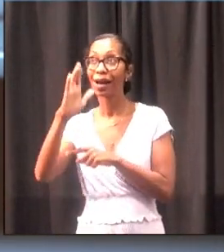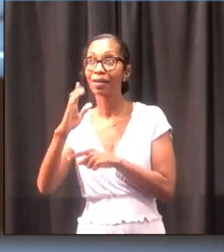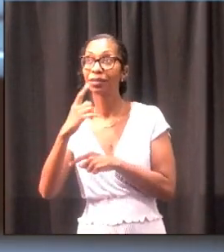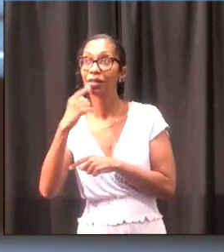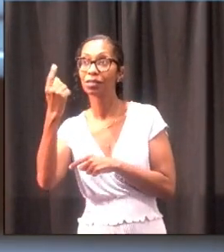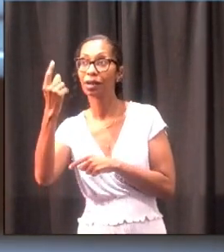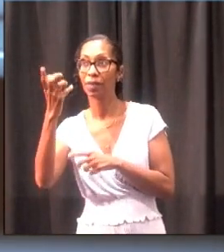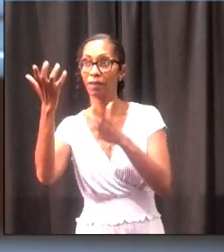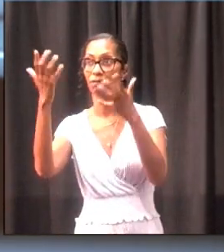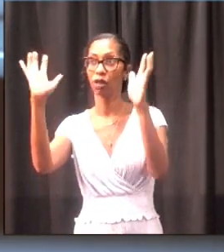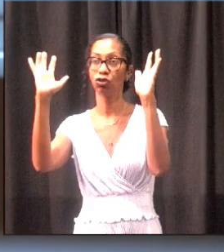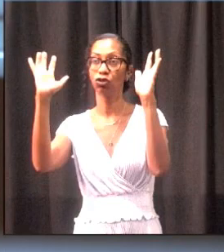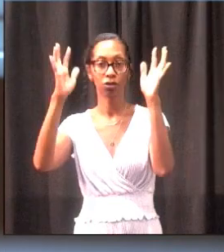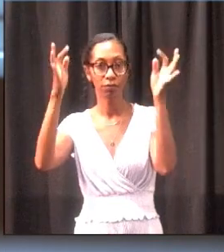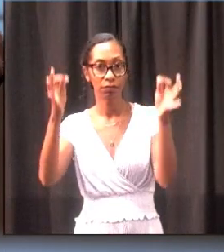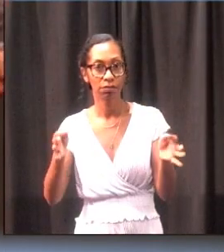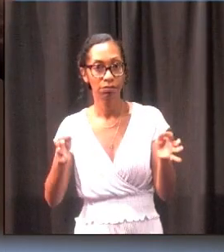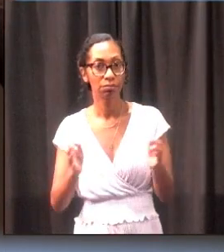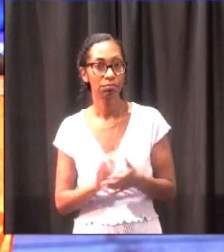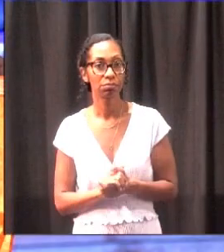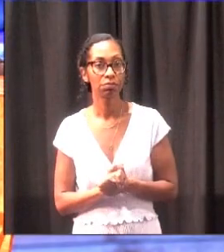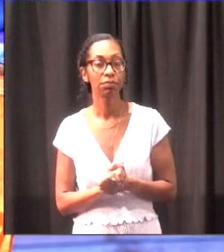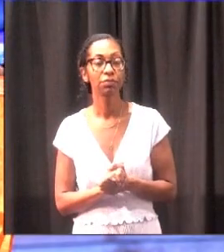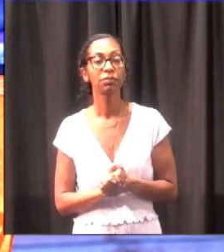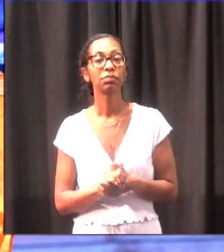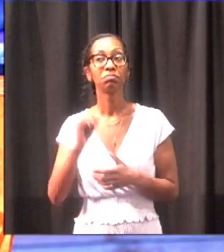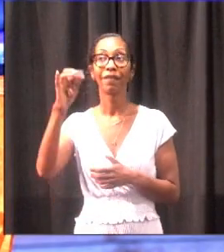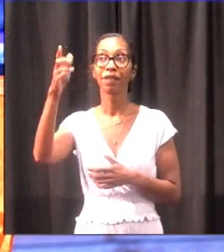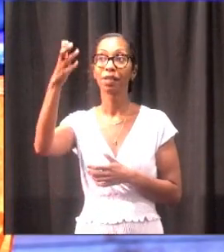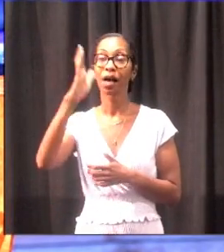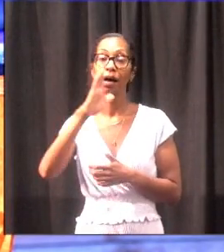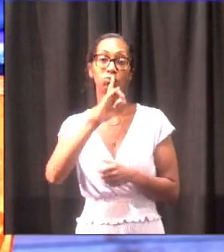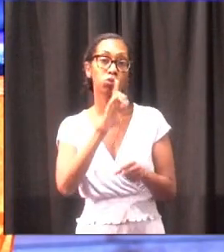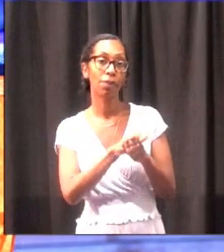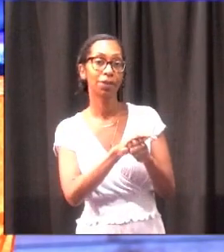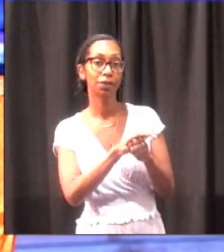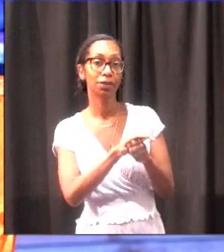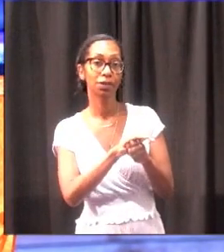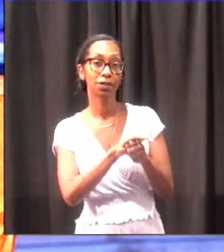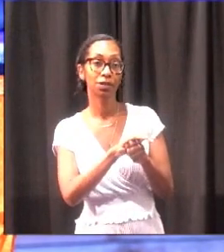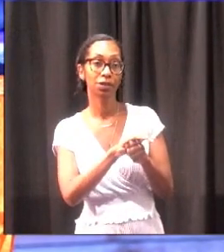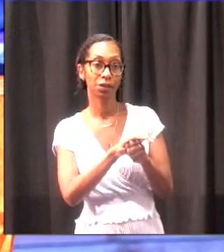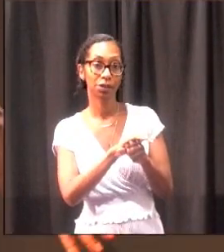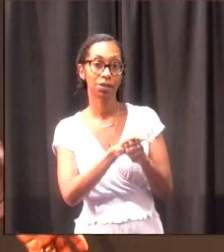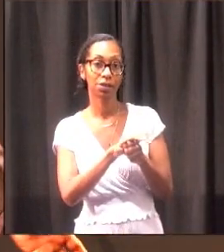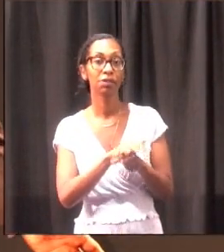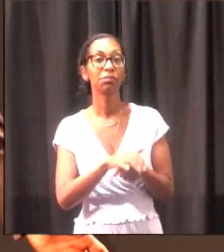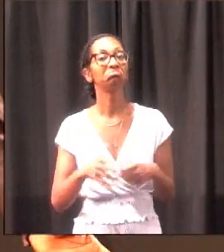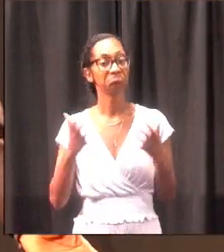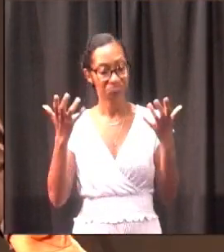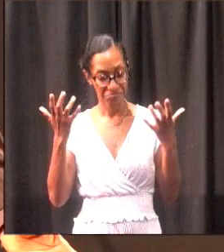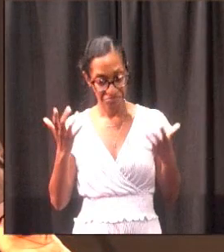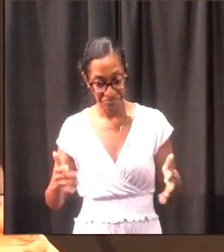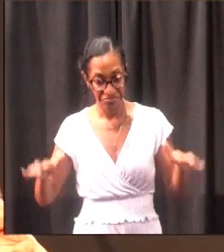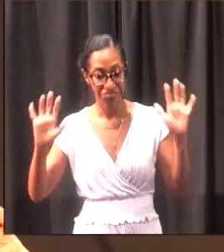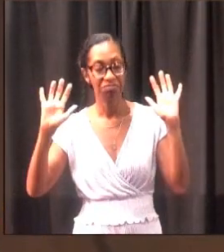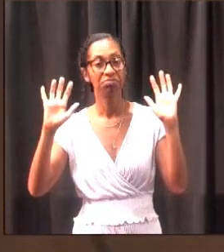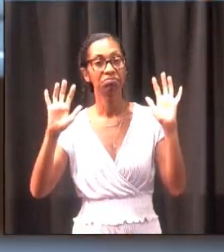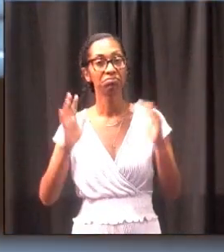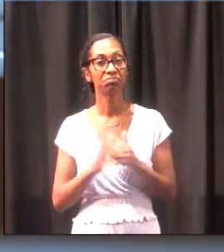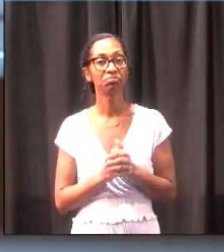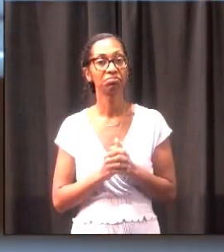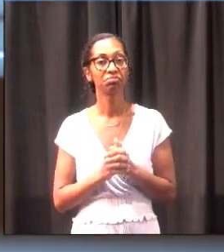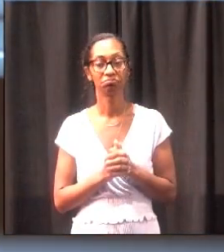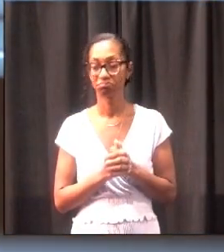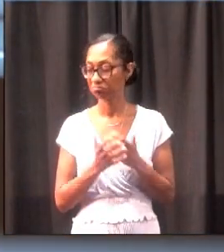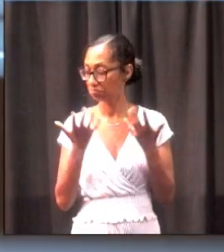In other words, what he has promised comes to pass, has already come to pass.